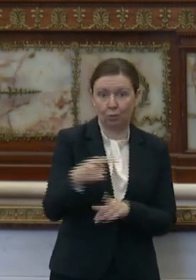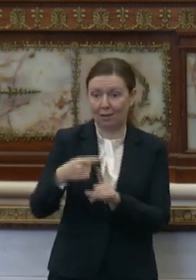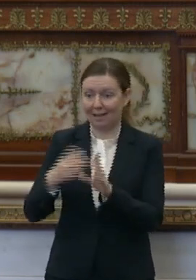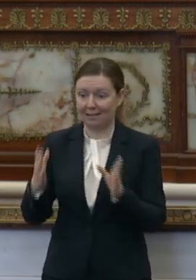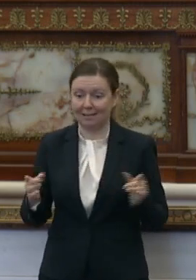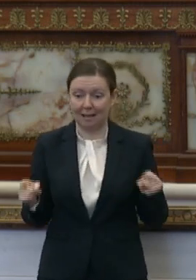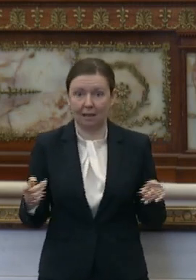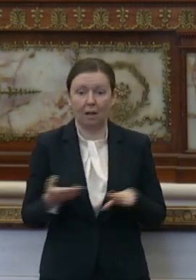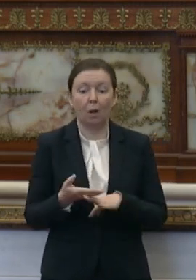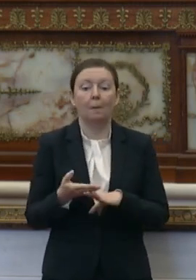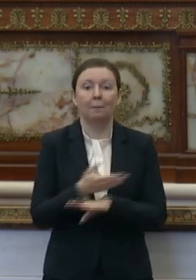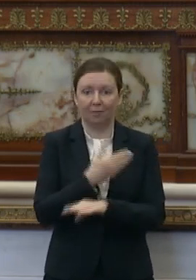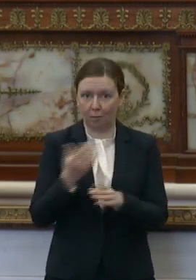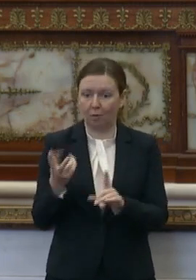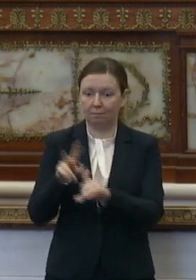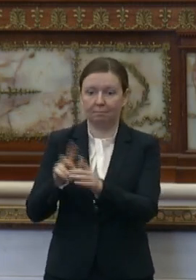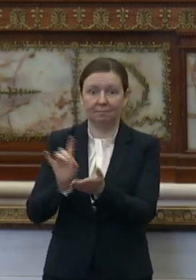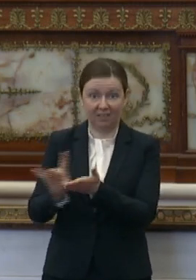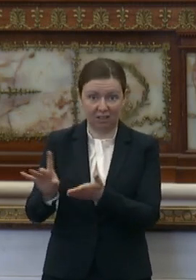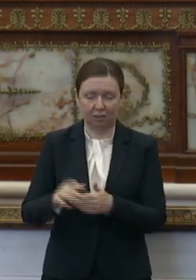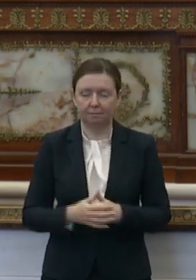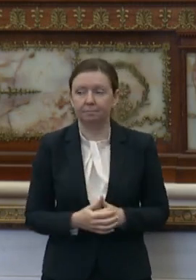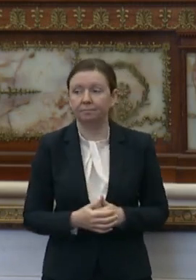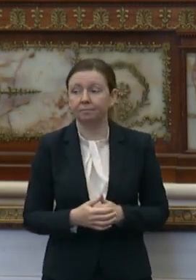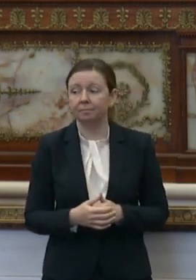tenant prior to filing an eviction action.